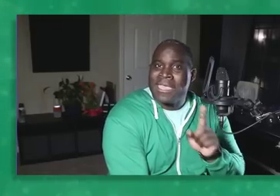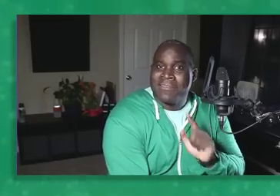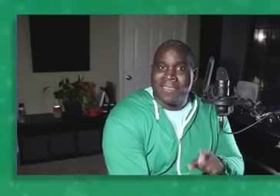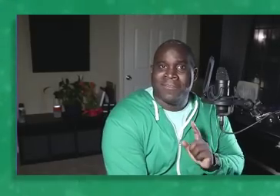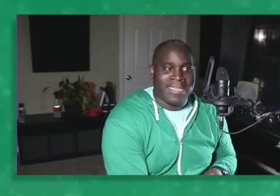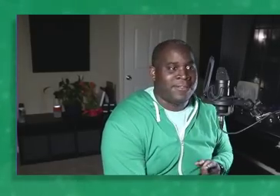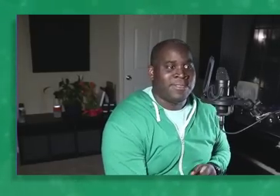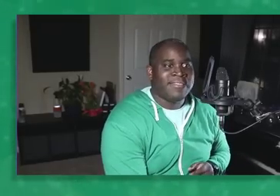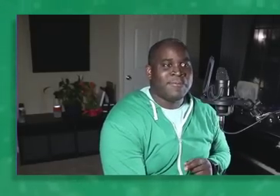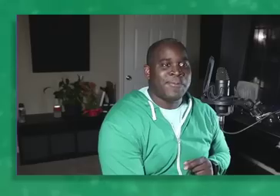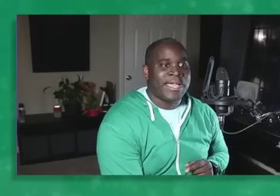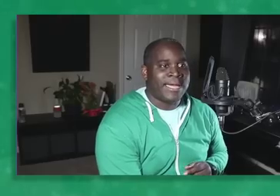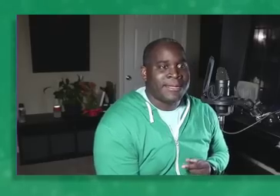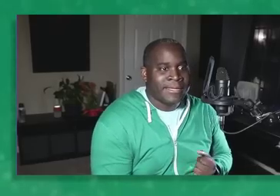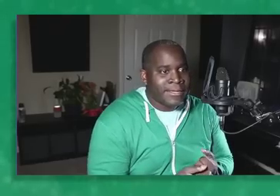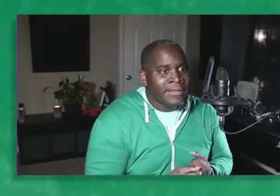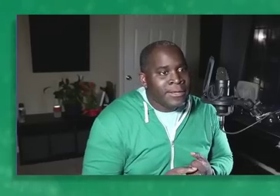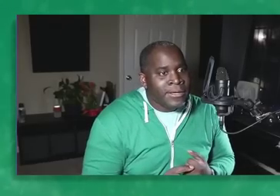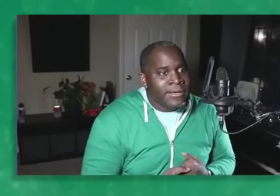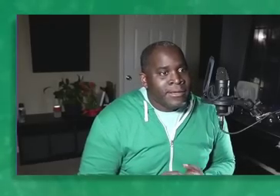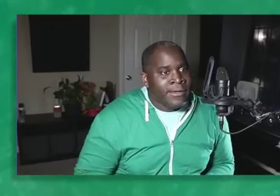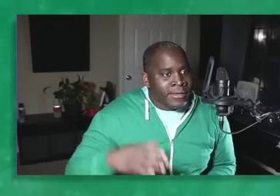will break it down together. Let's see what we got.